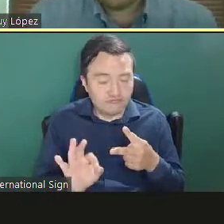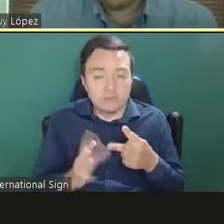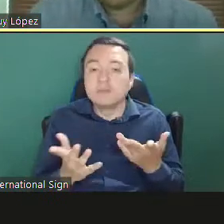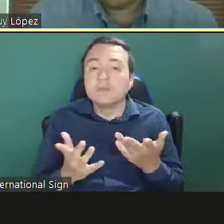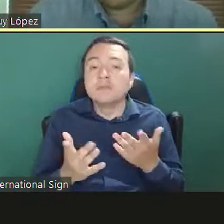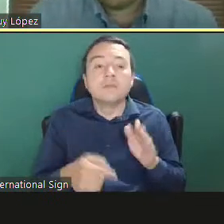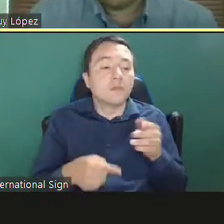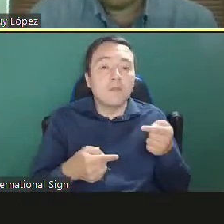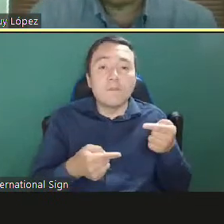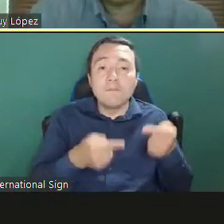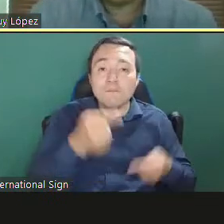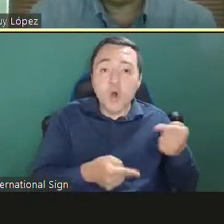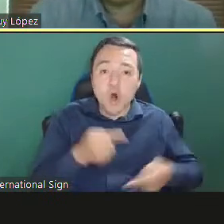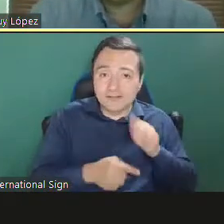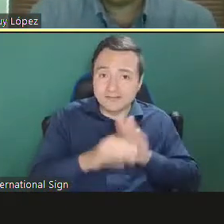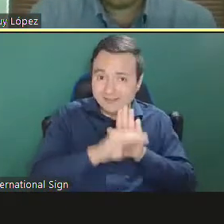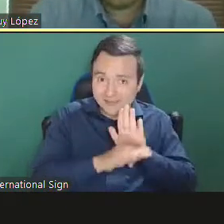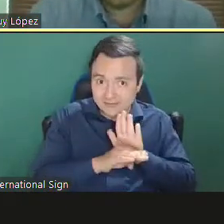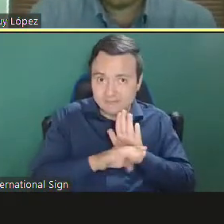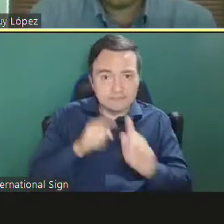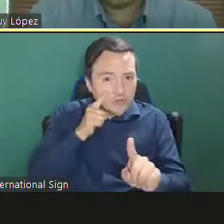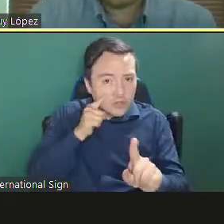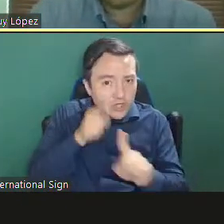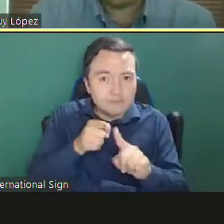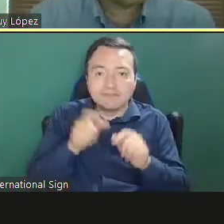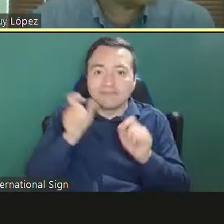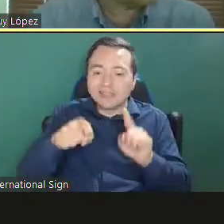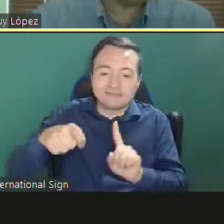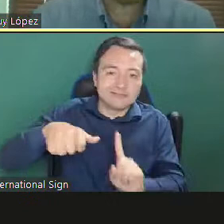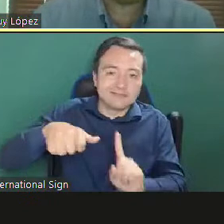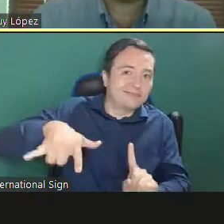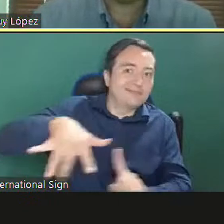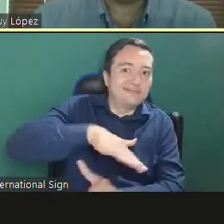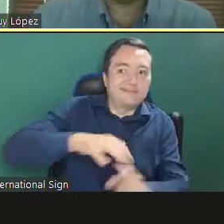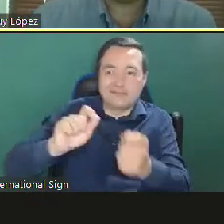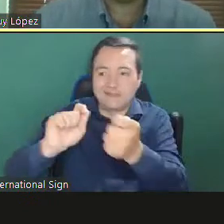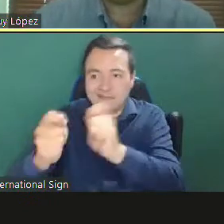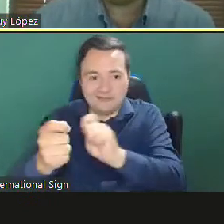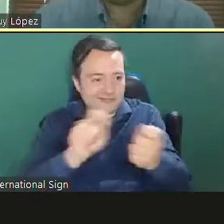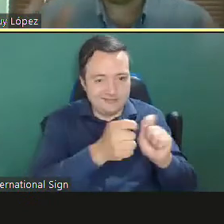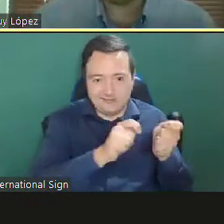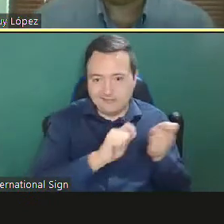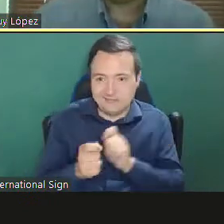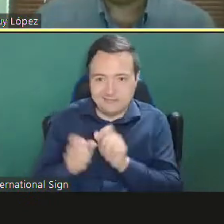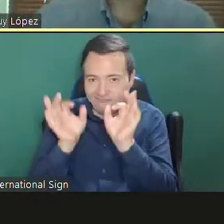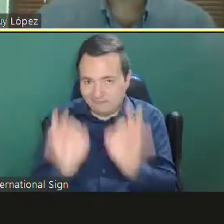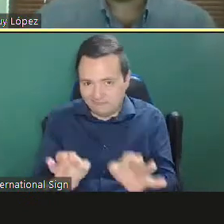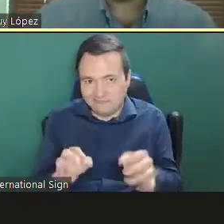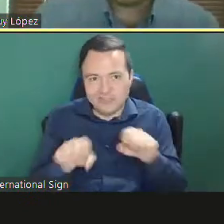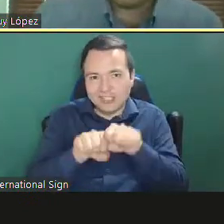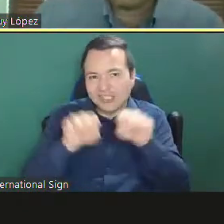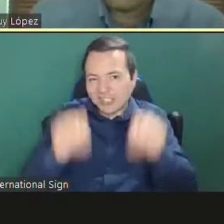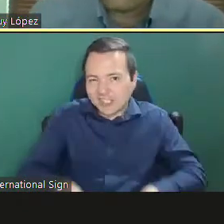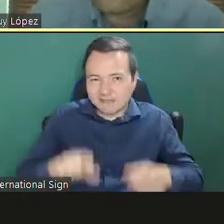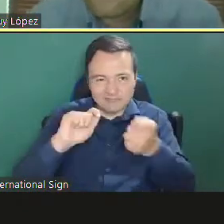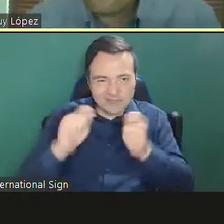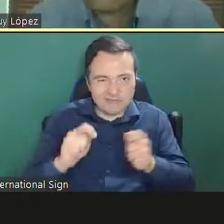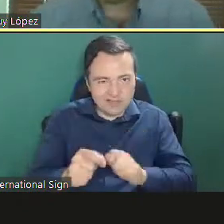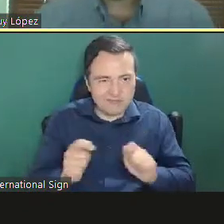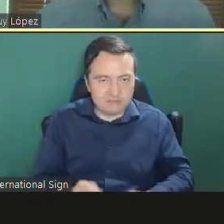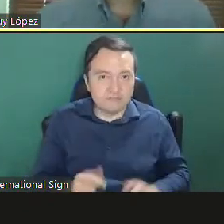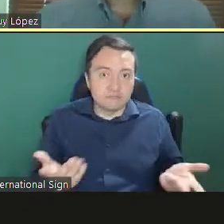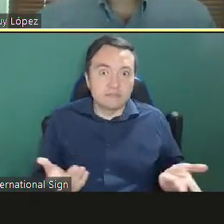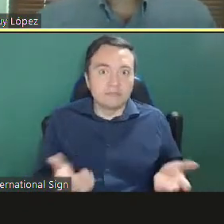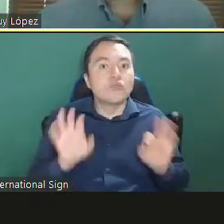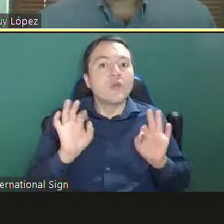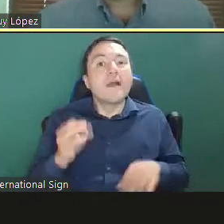in terms of public policies that target changing in environments and food systems, these